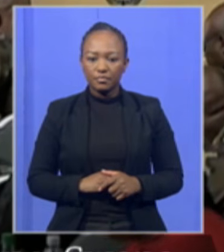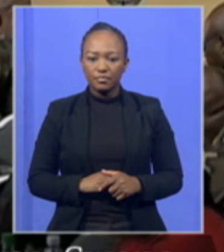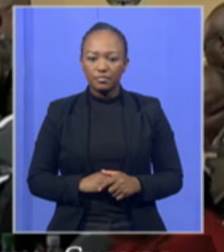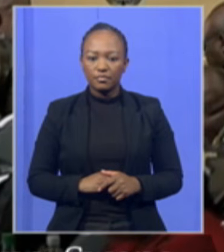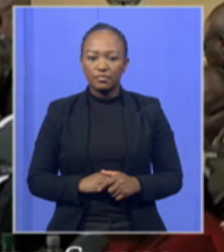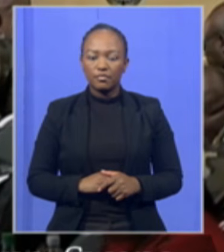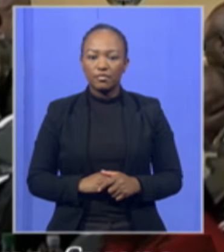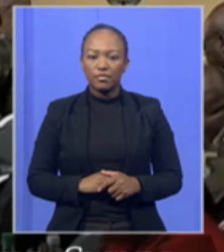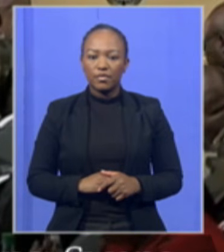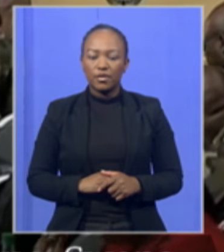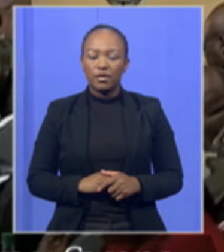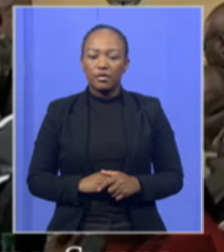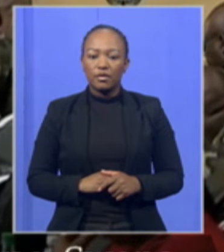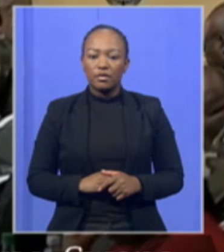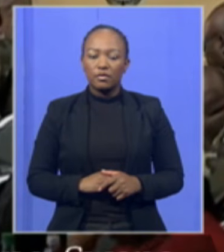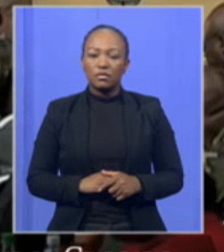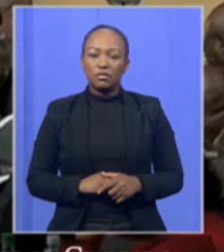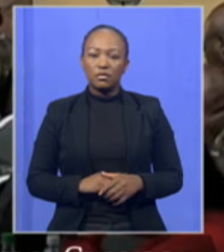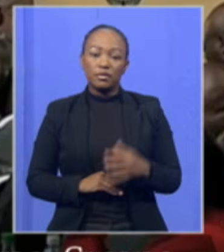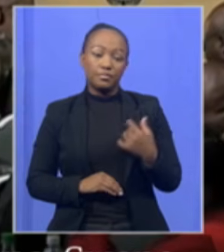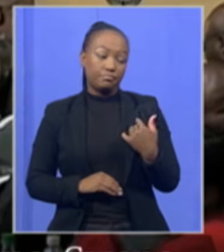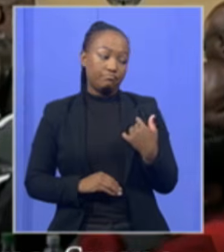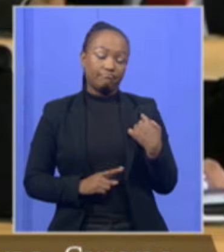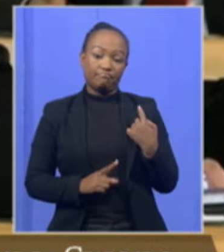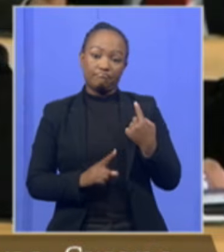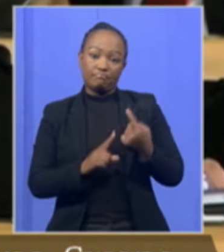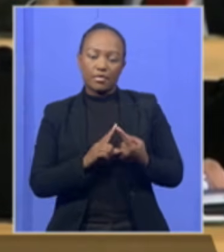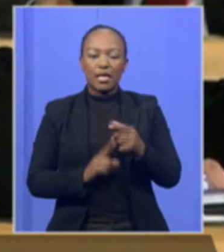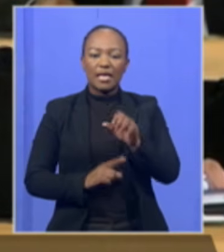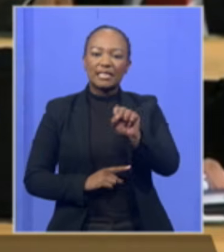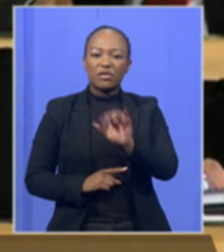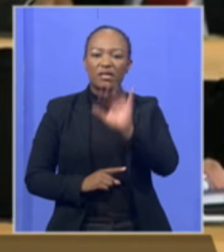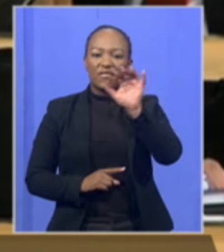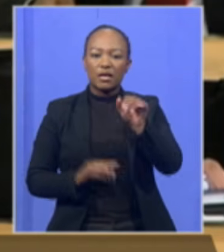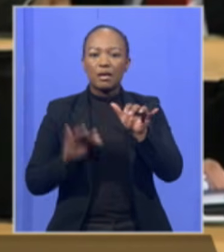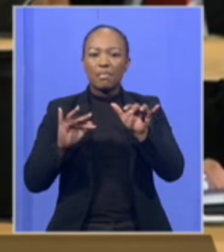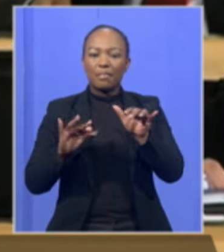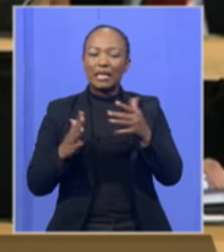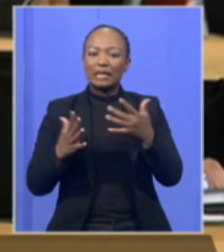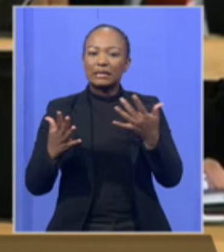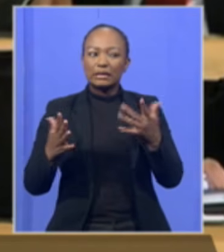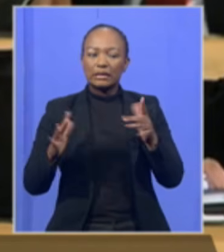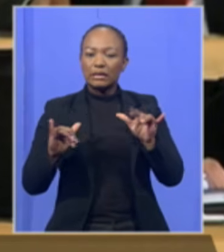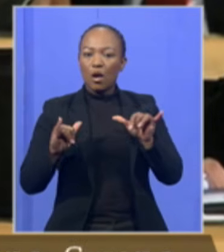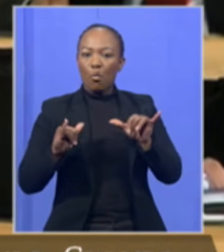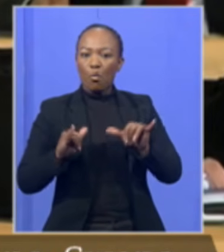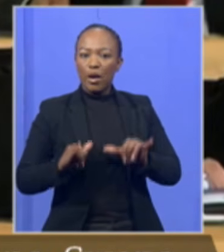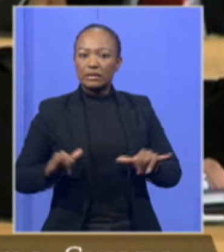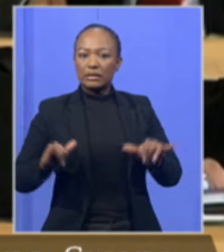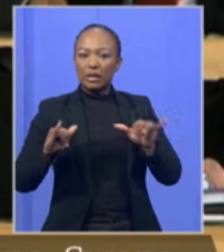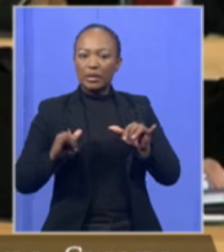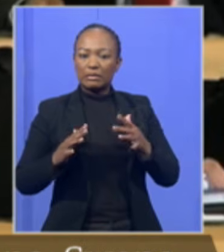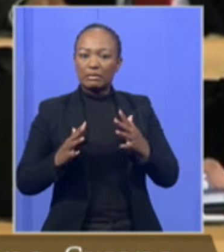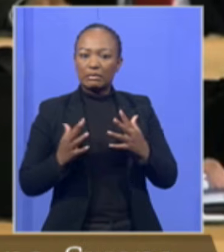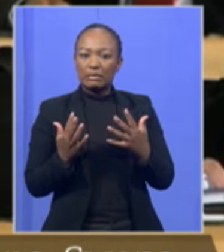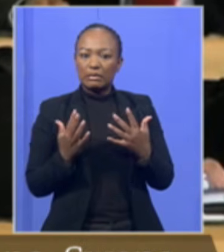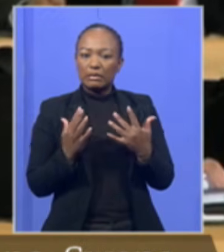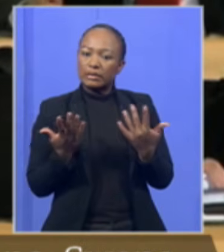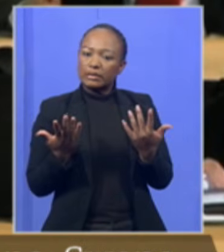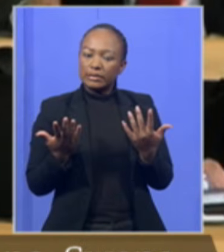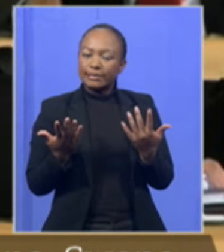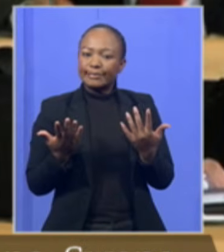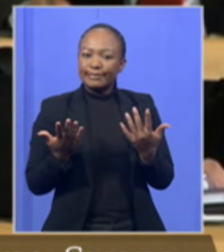Go latela sebaka sa dibeke maAforika Borwa a tshwere pelo ka letsogo ba ka kgwa mowa jaanong go latela kitsiso ya